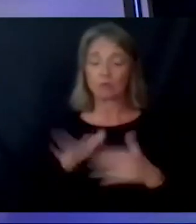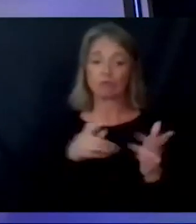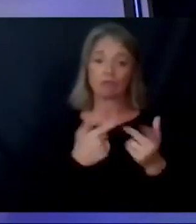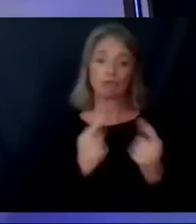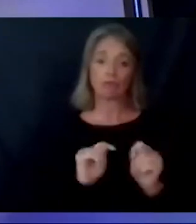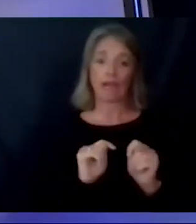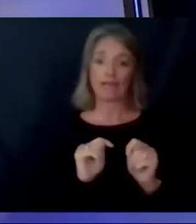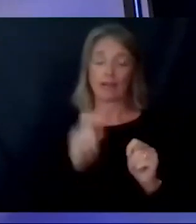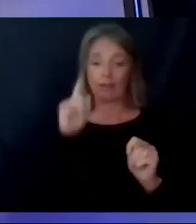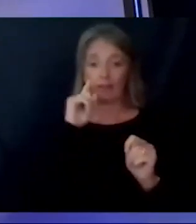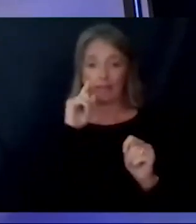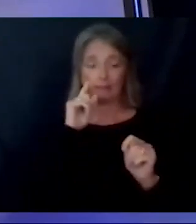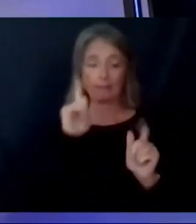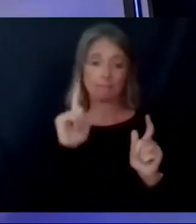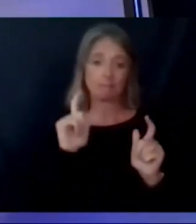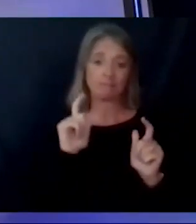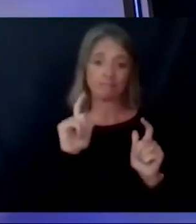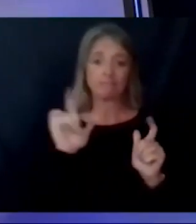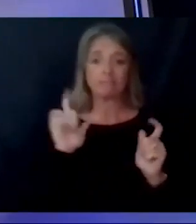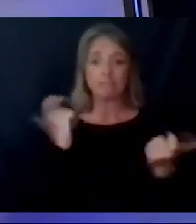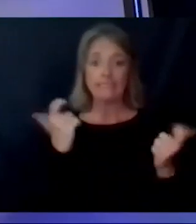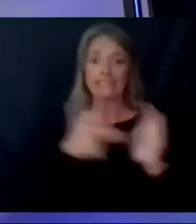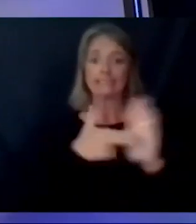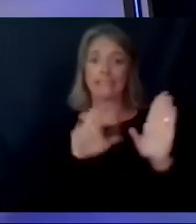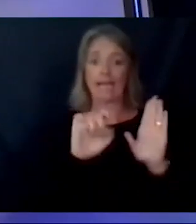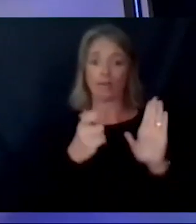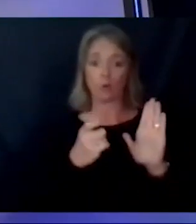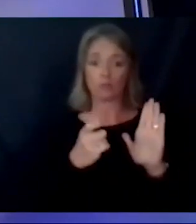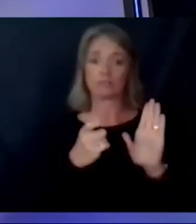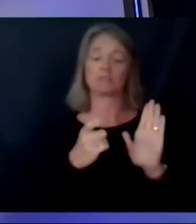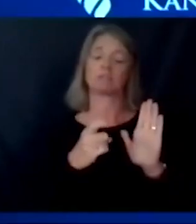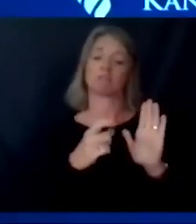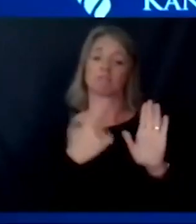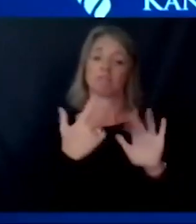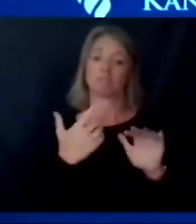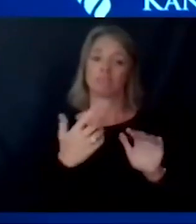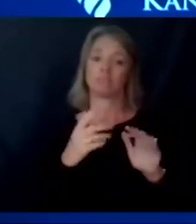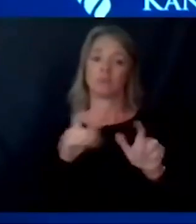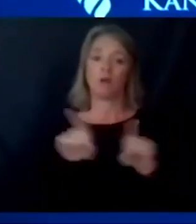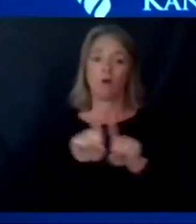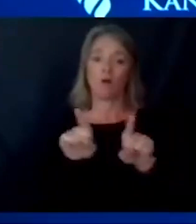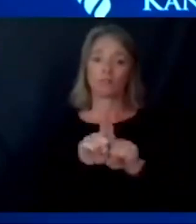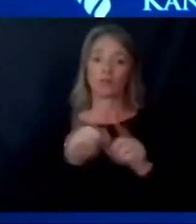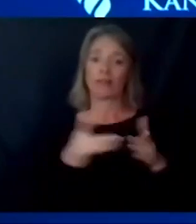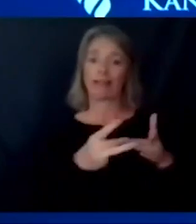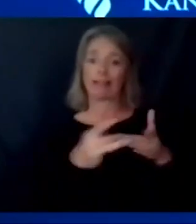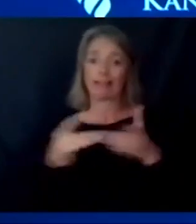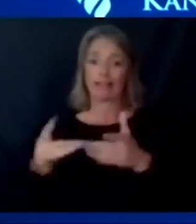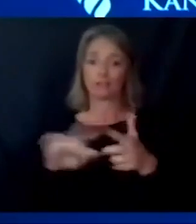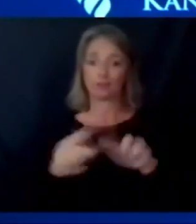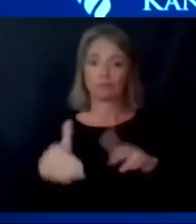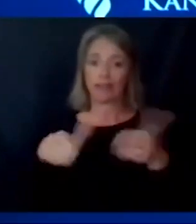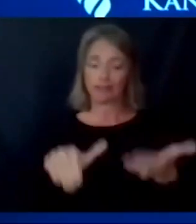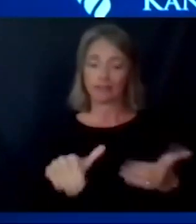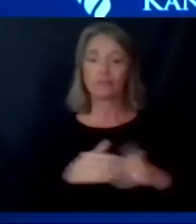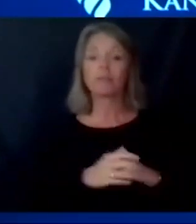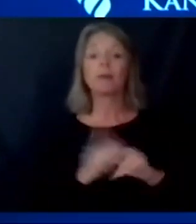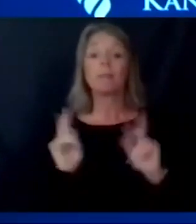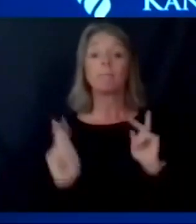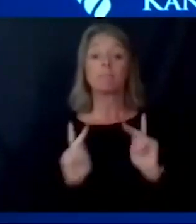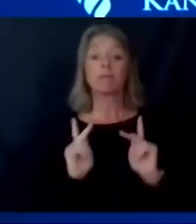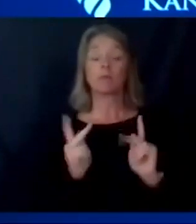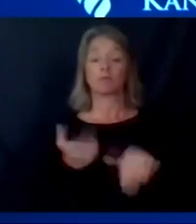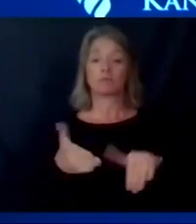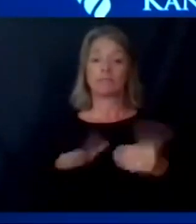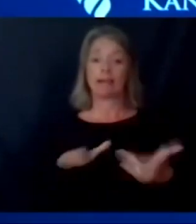you talk about the things that also led to that death. But I think people are dying of COVID with their other diseases.